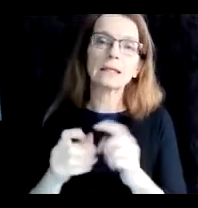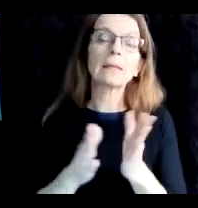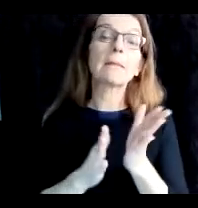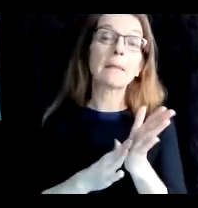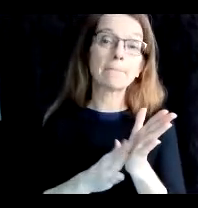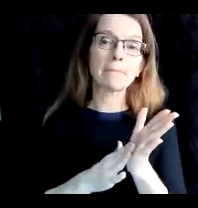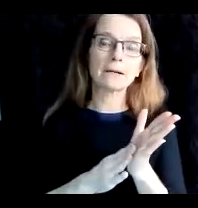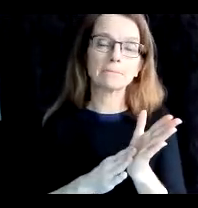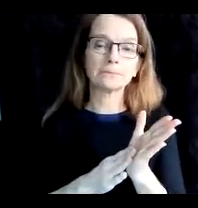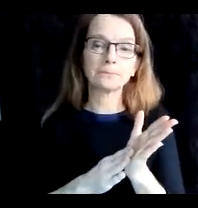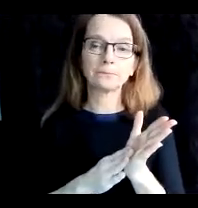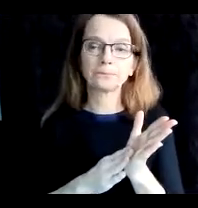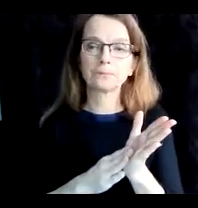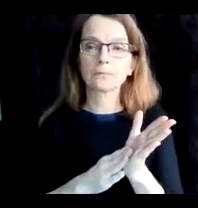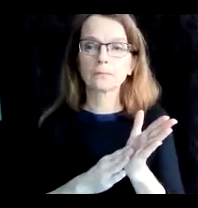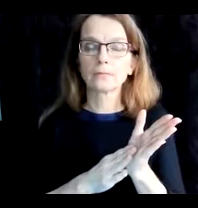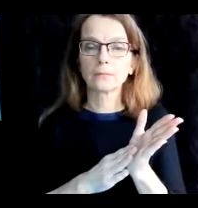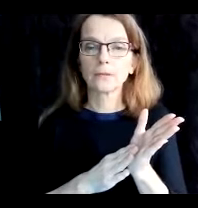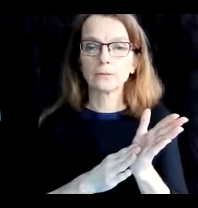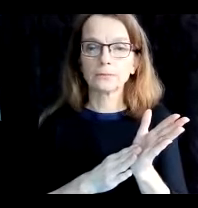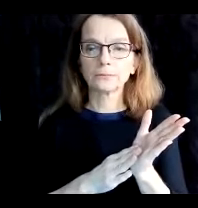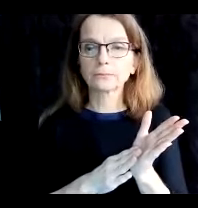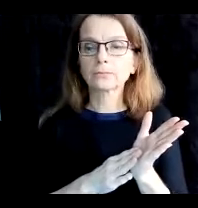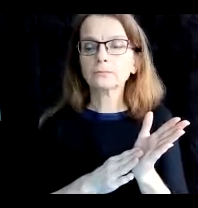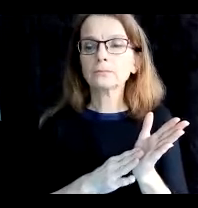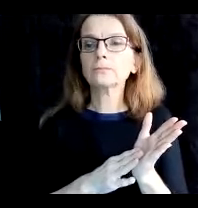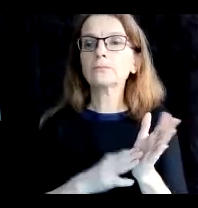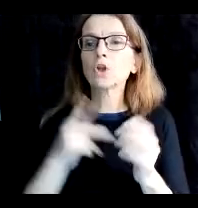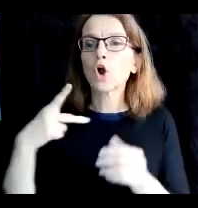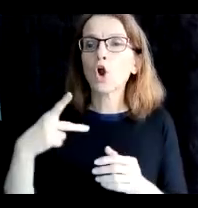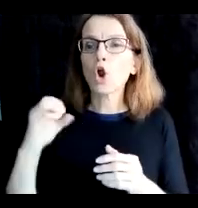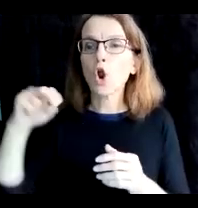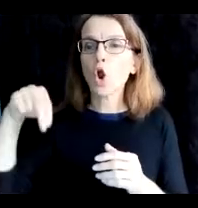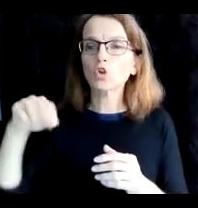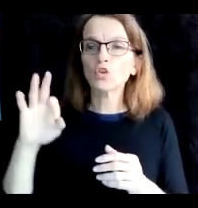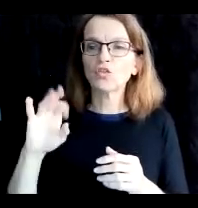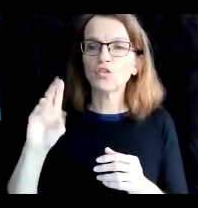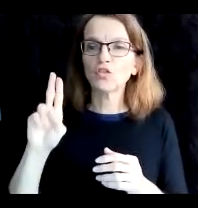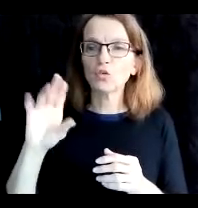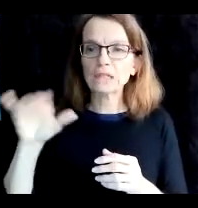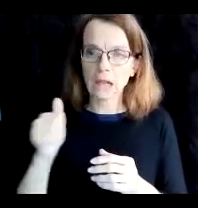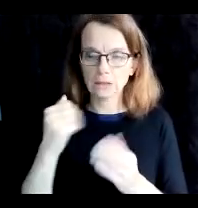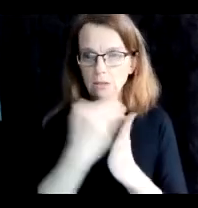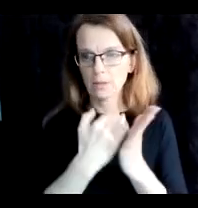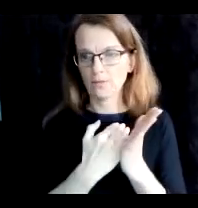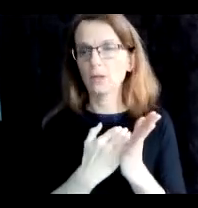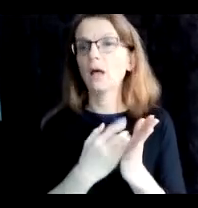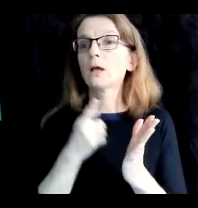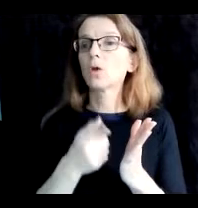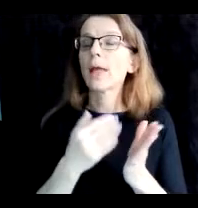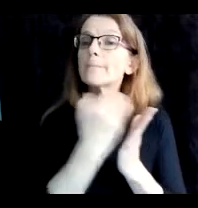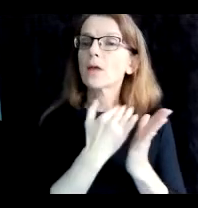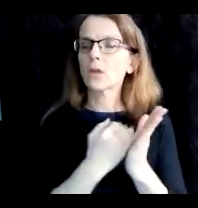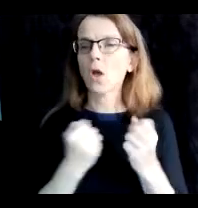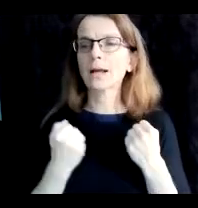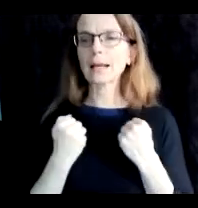there is a rule of virtue, and people should try to be virtuous and respect and do their duties. So it's